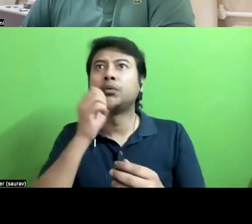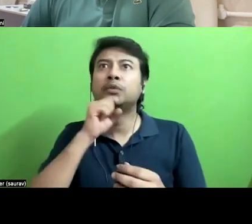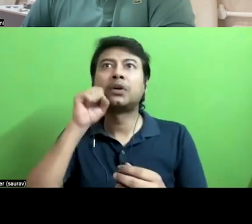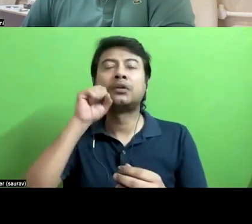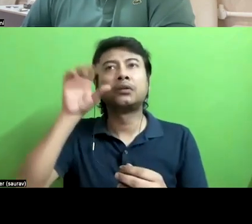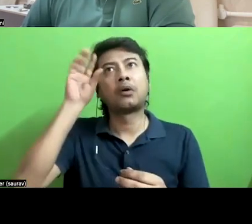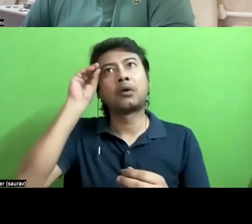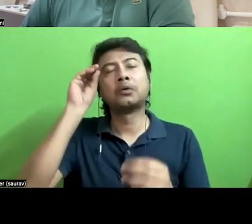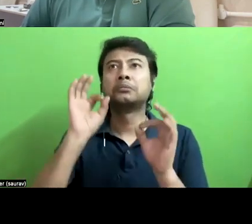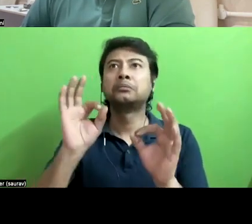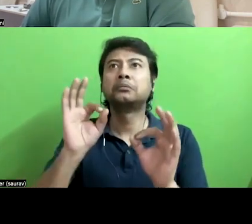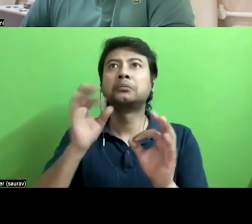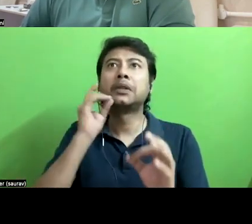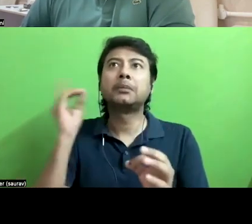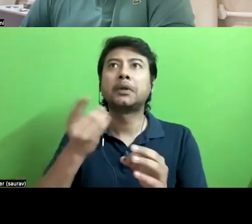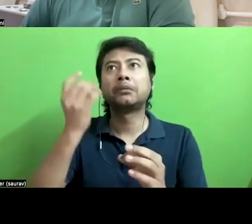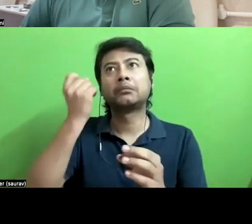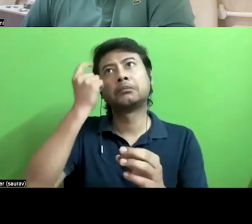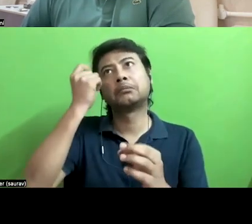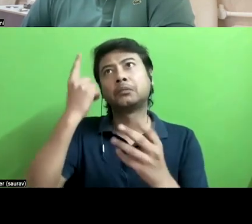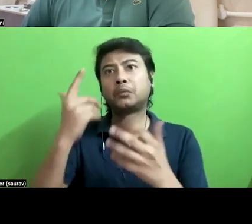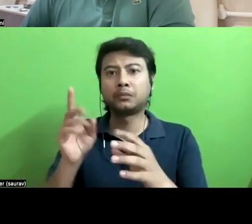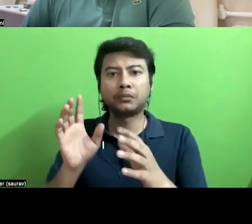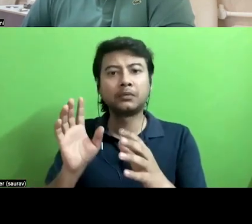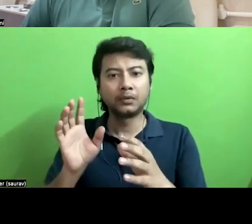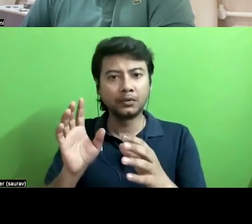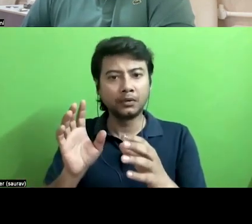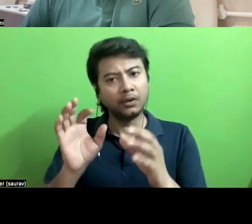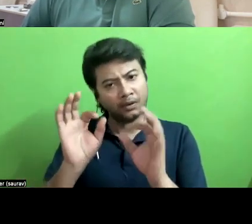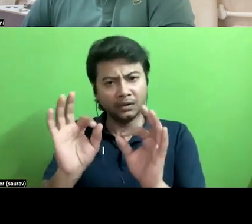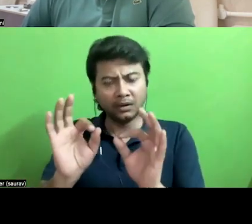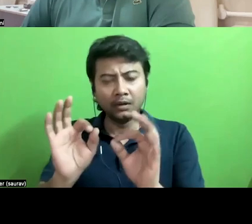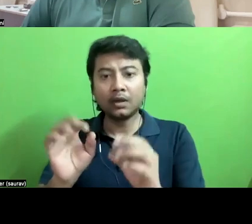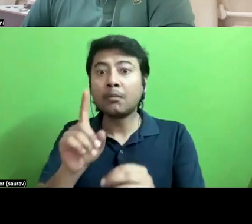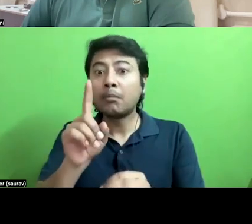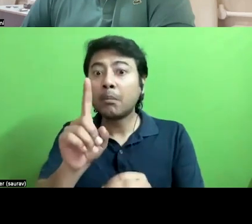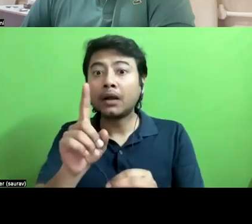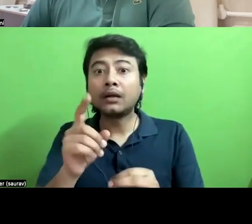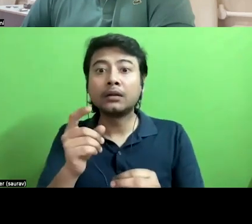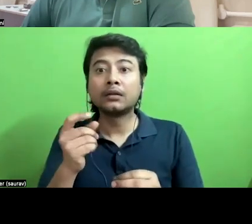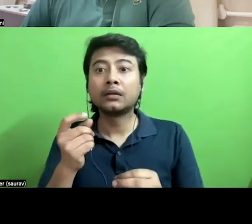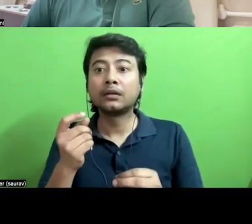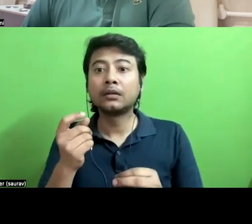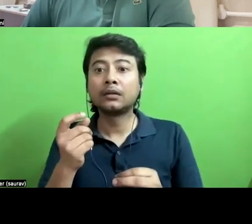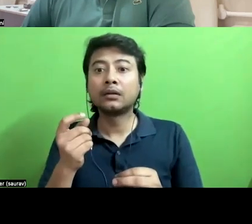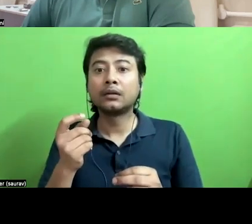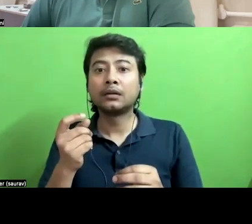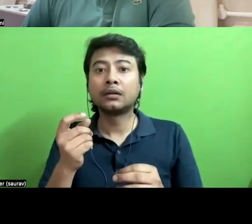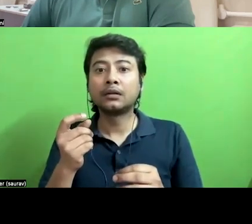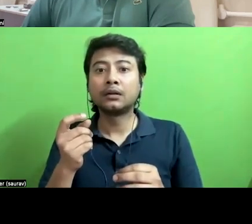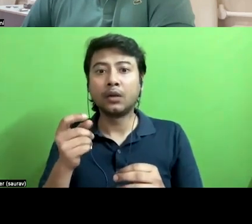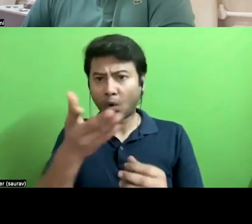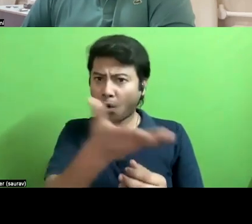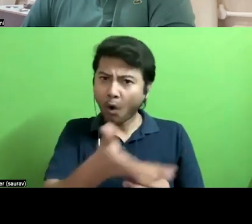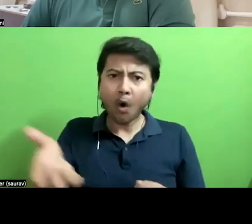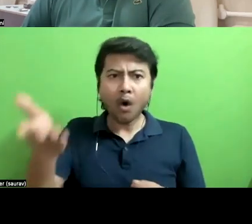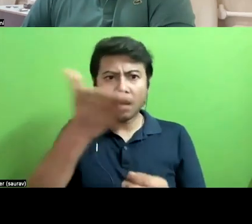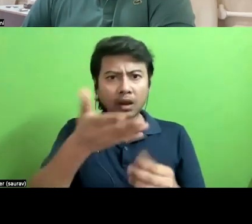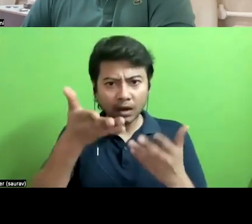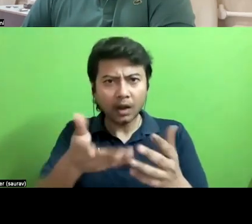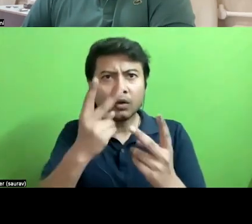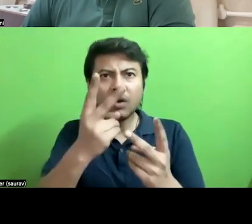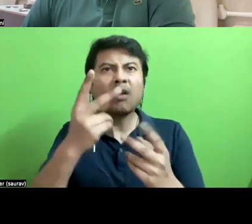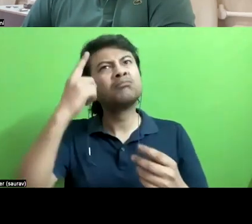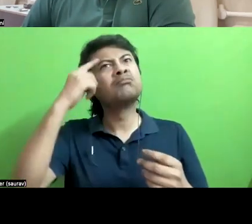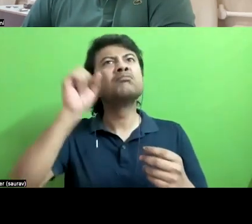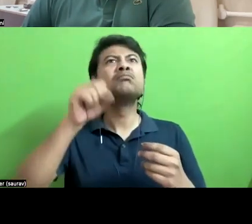or even before that because I did understand it. I think the problem with all of us, even on this call, is we know some of these things, but we have